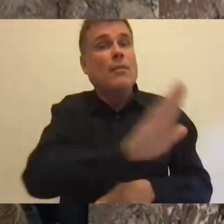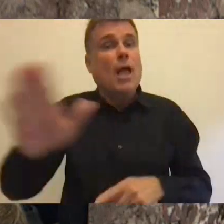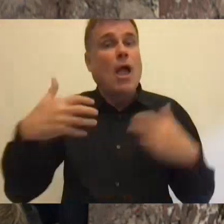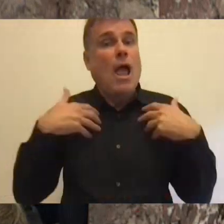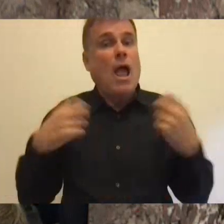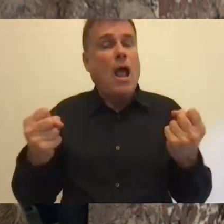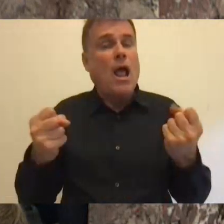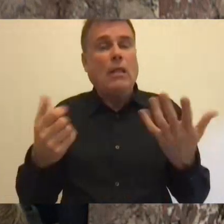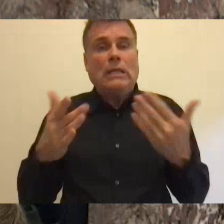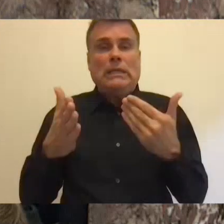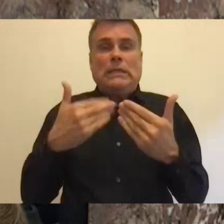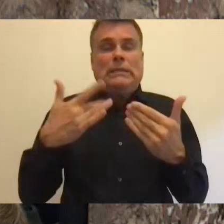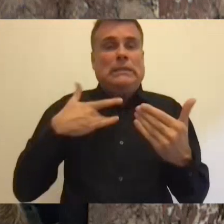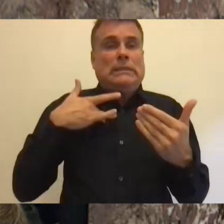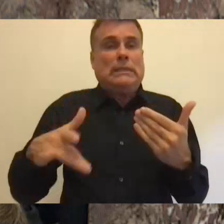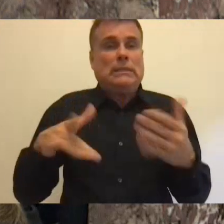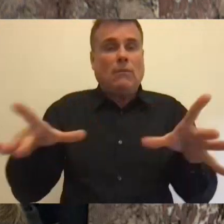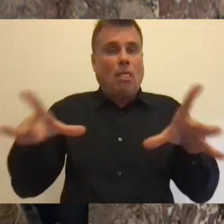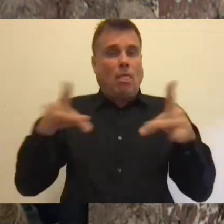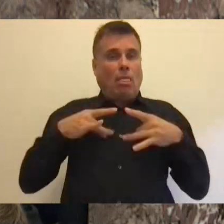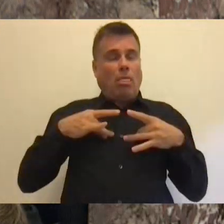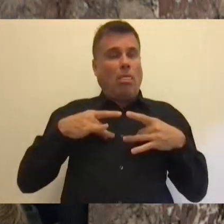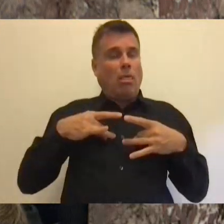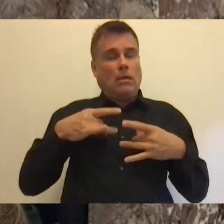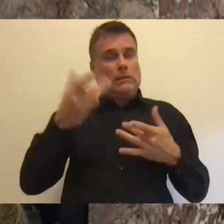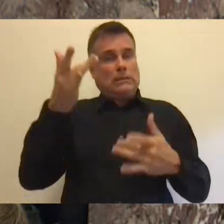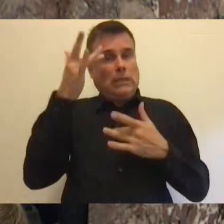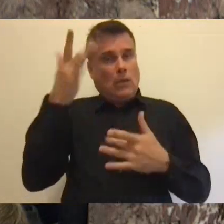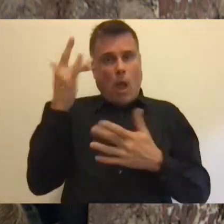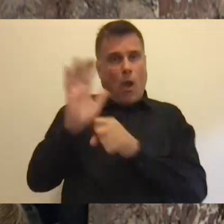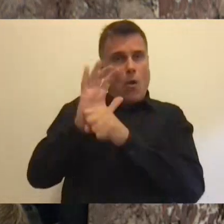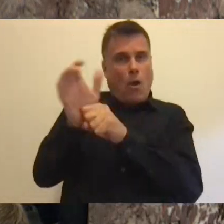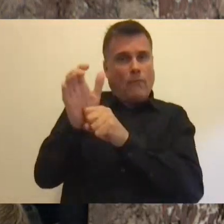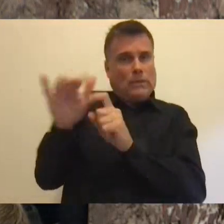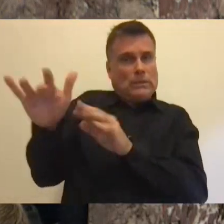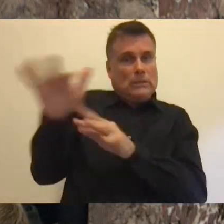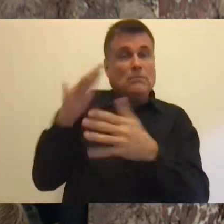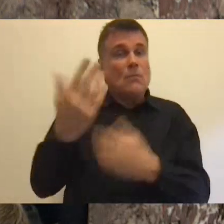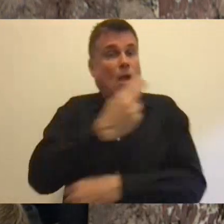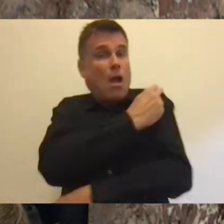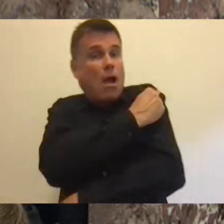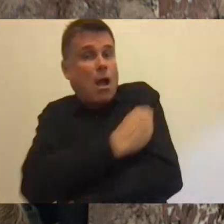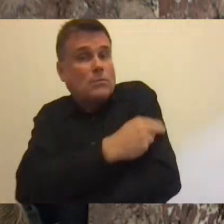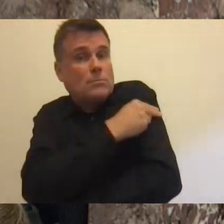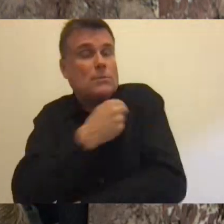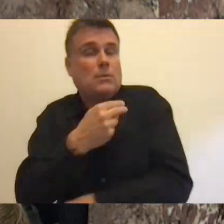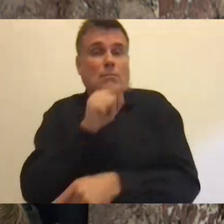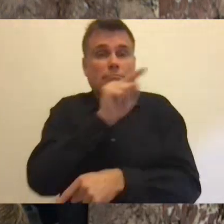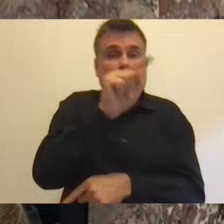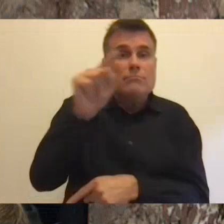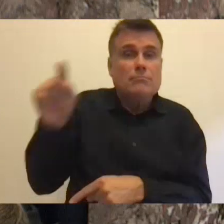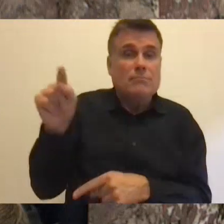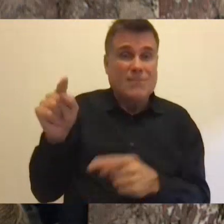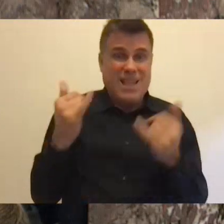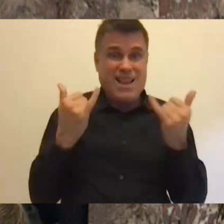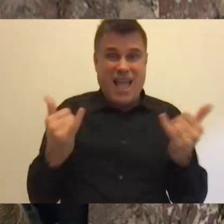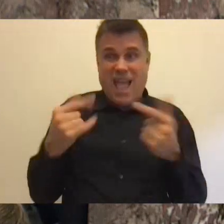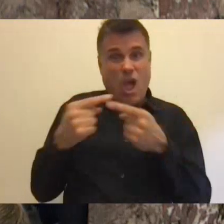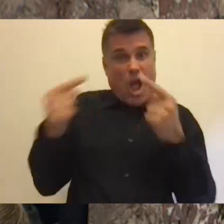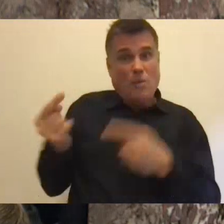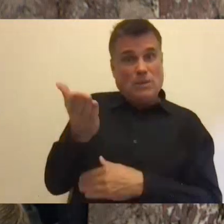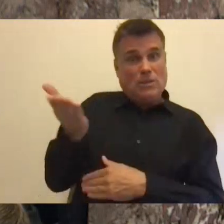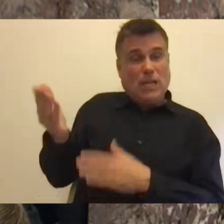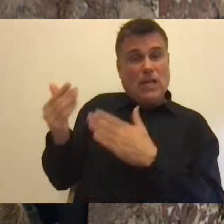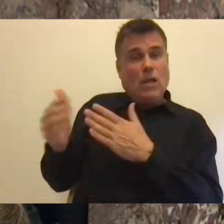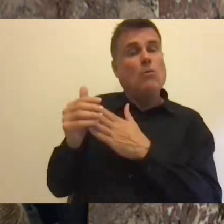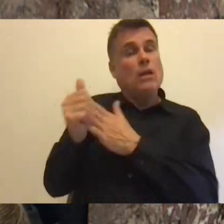Leader of the Opposition wants to overturn a public health act that was introduced under a BC Liberal government because of